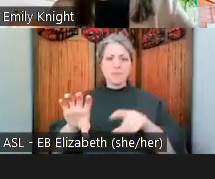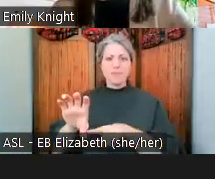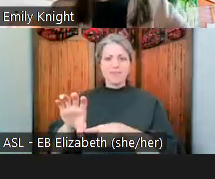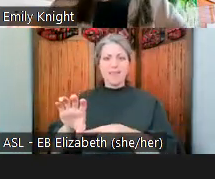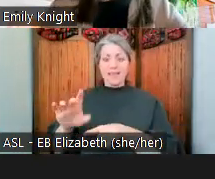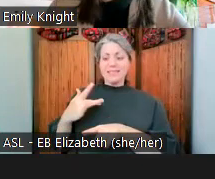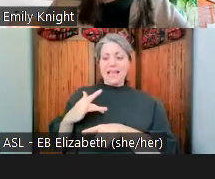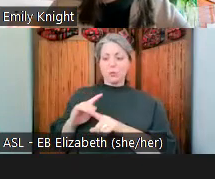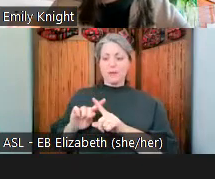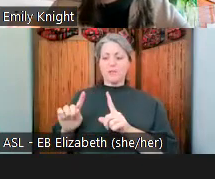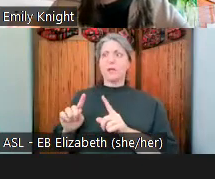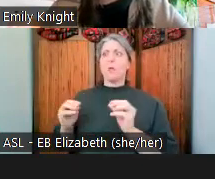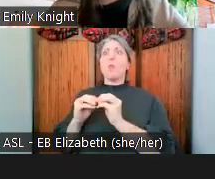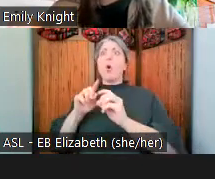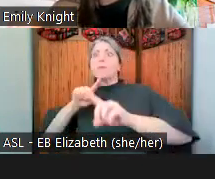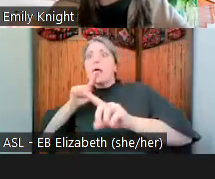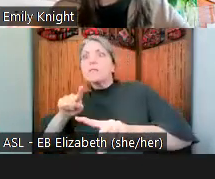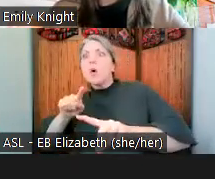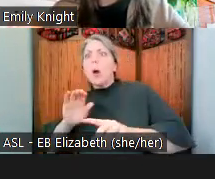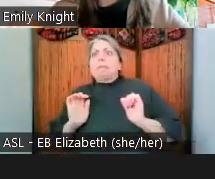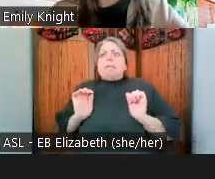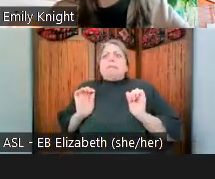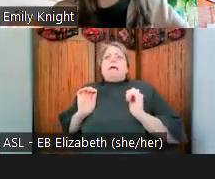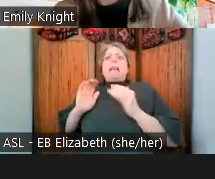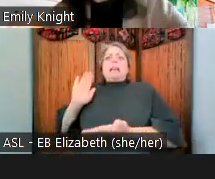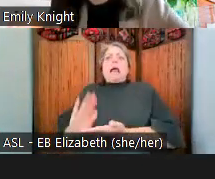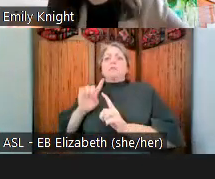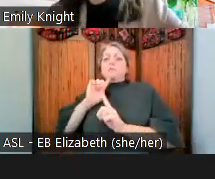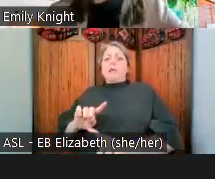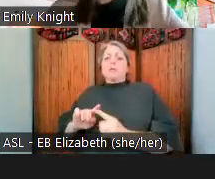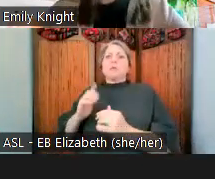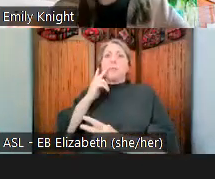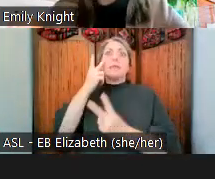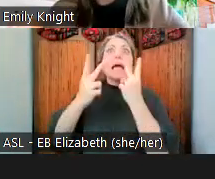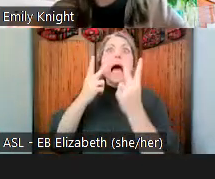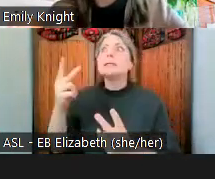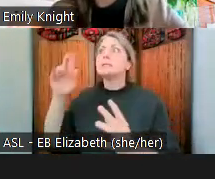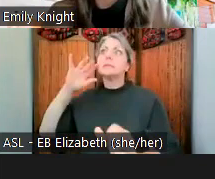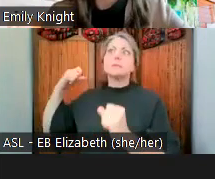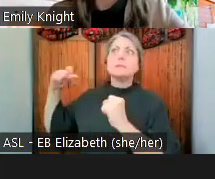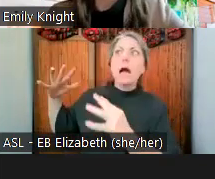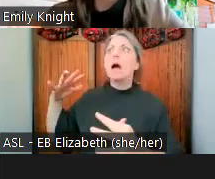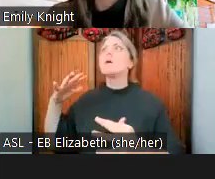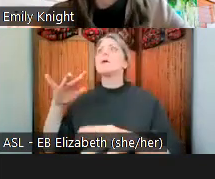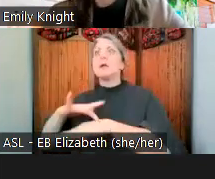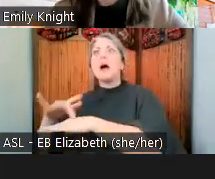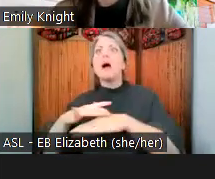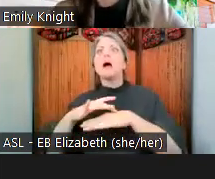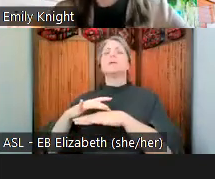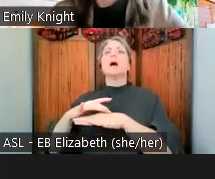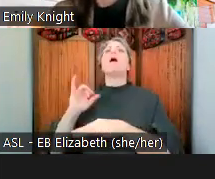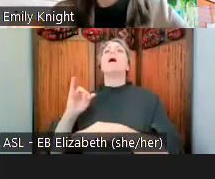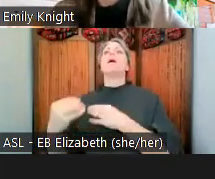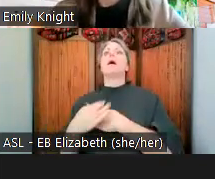being either more responsive or less responsive to certain sights, sounds, touch, and so on, are also